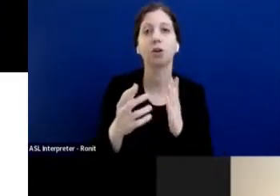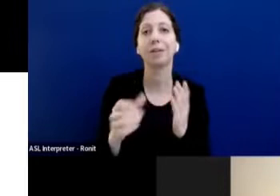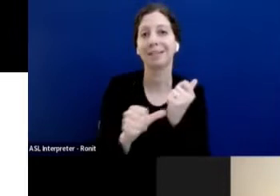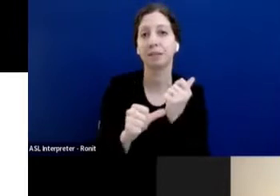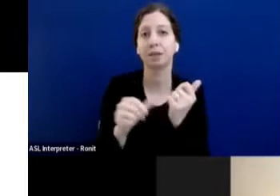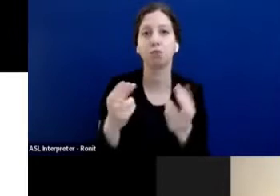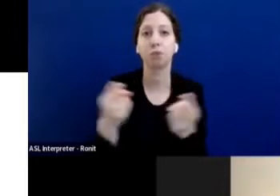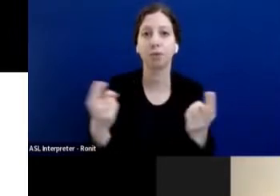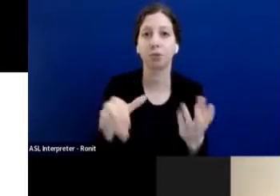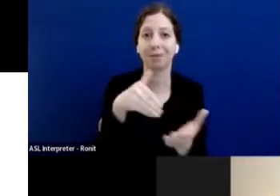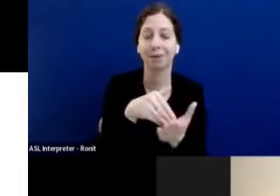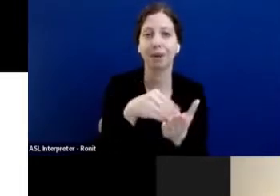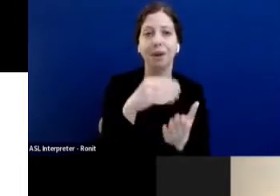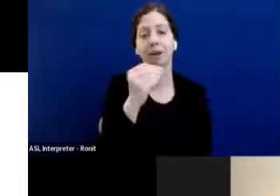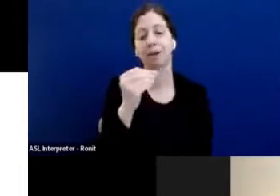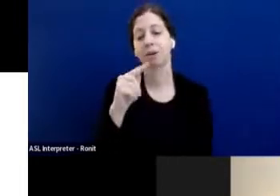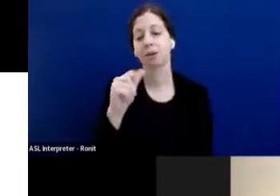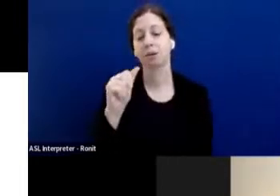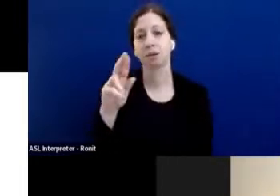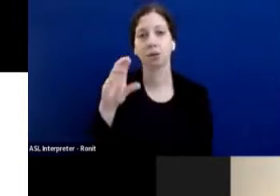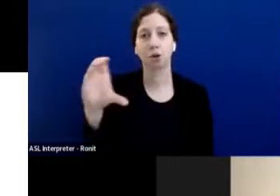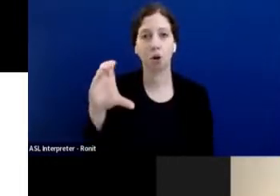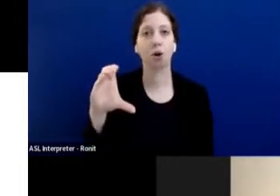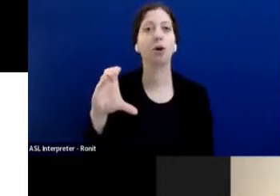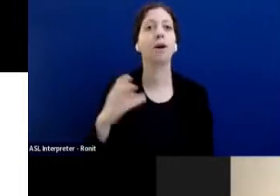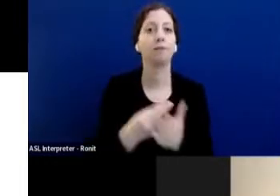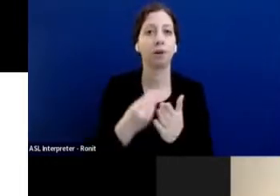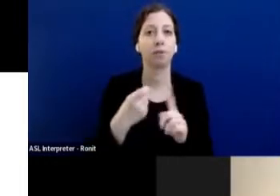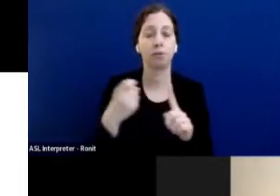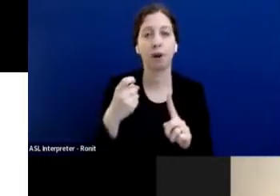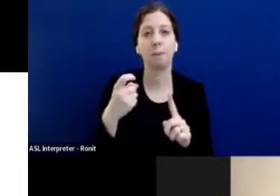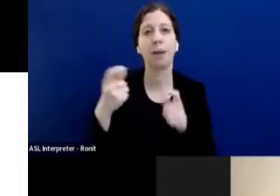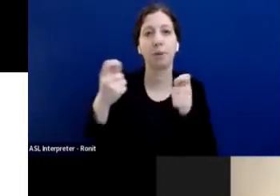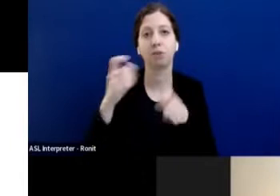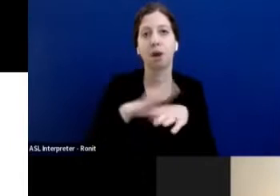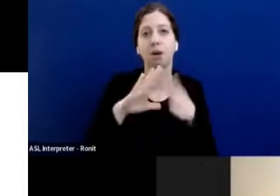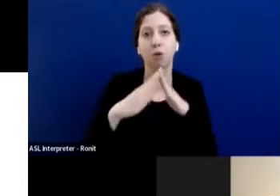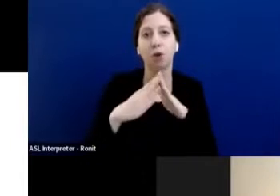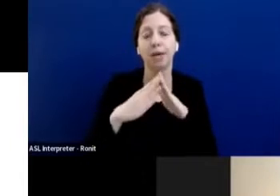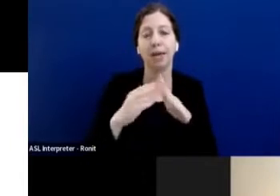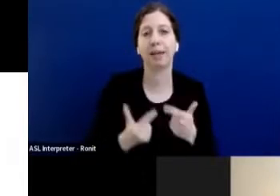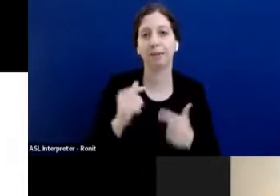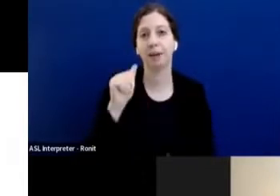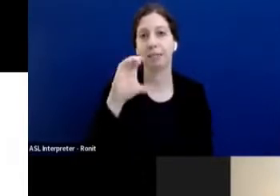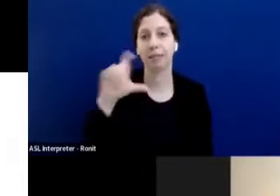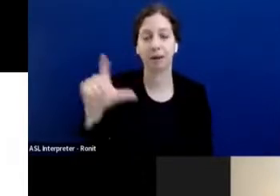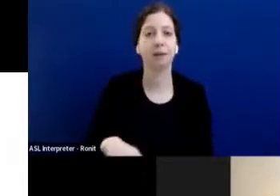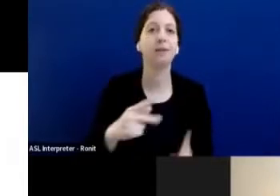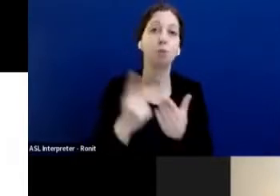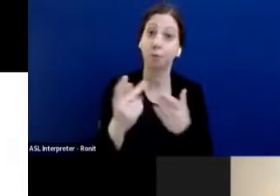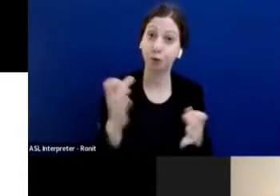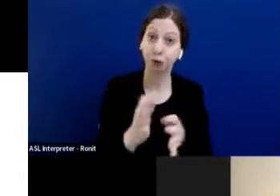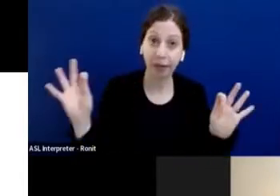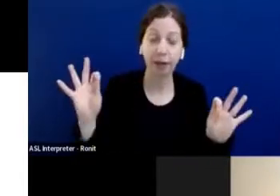and the TARC is actually funded by the Administration on Community Living. This program is free,